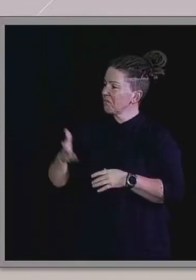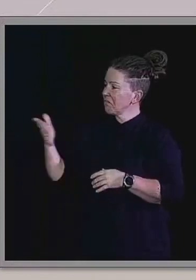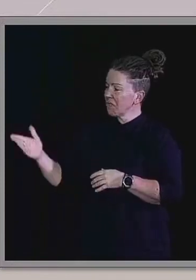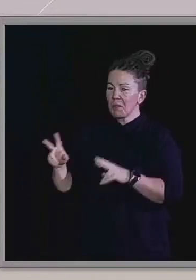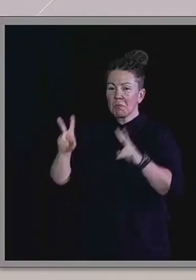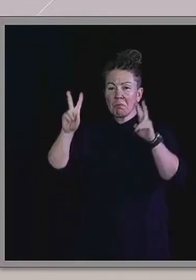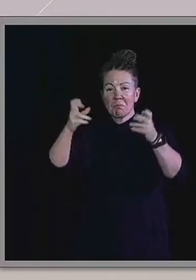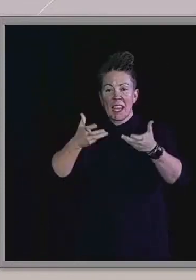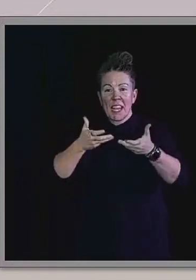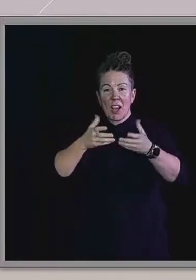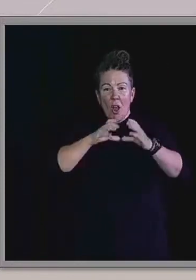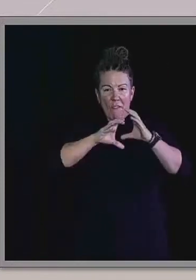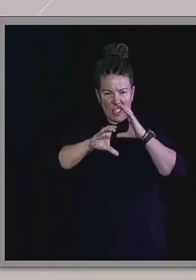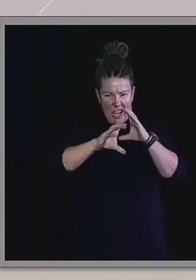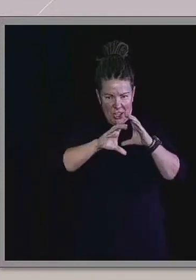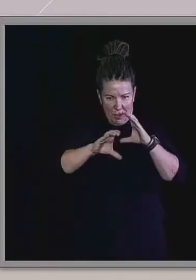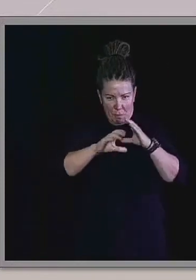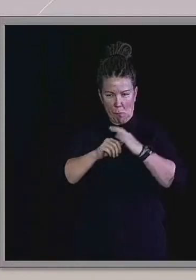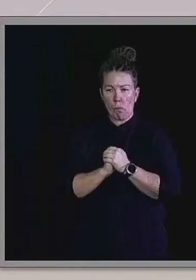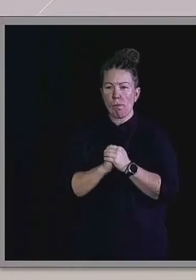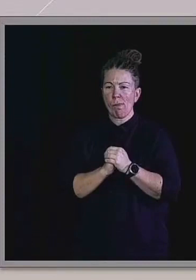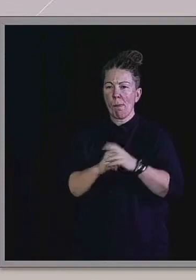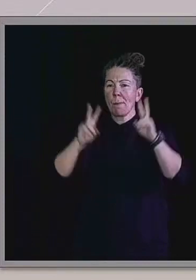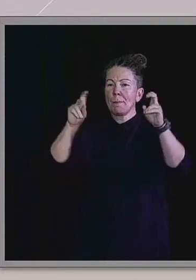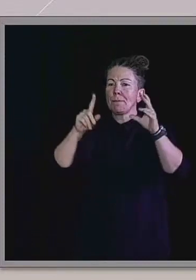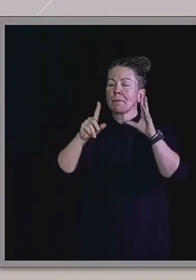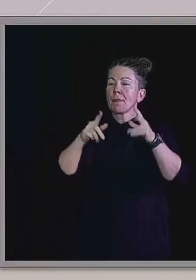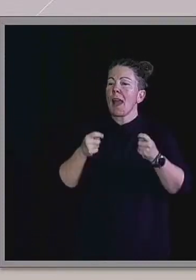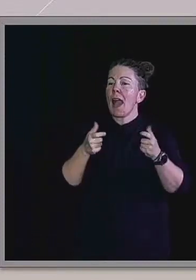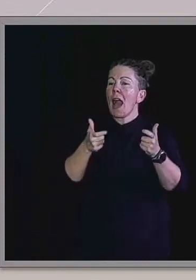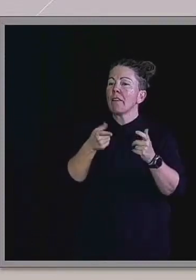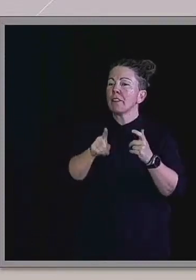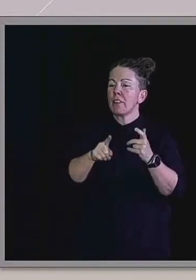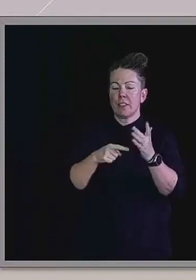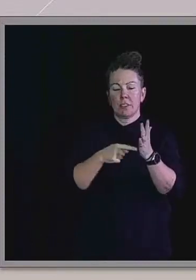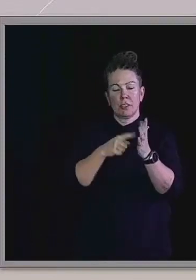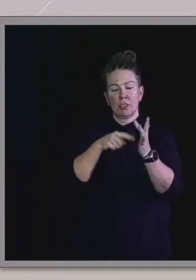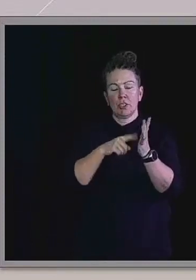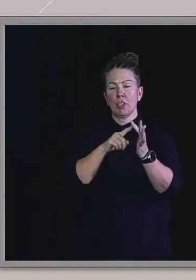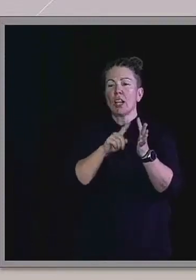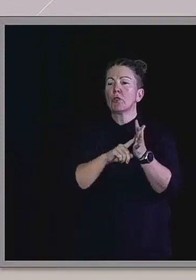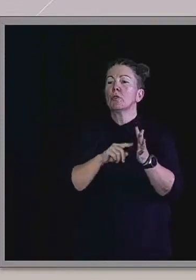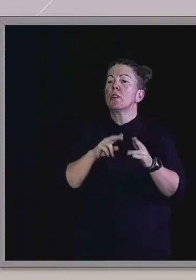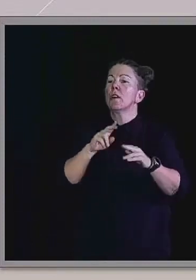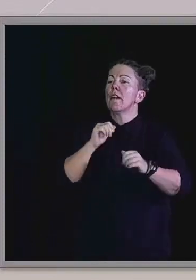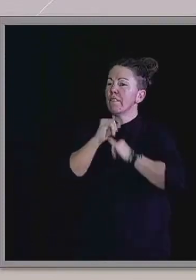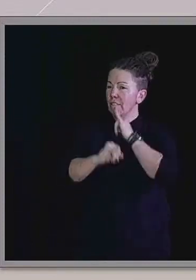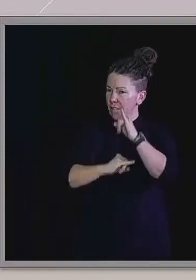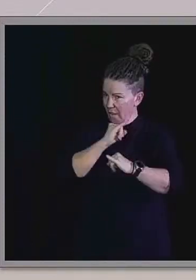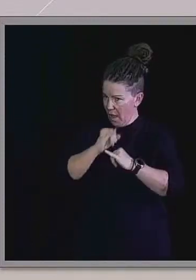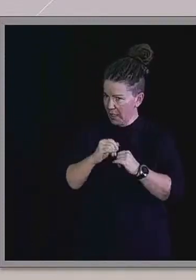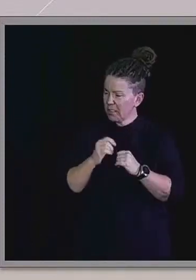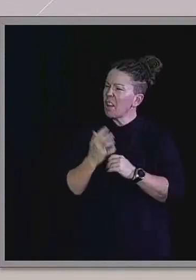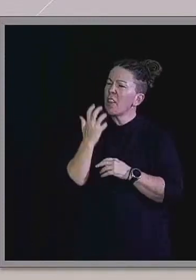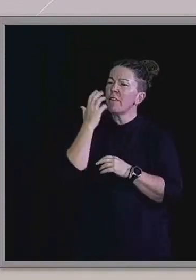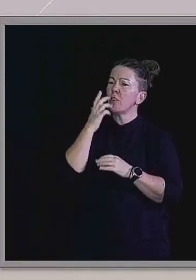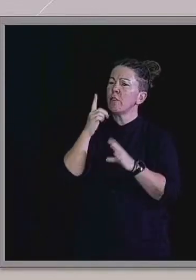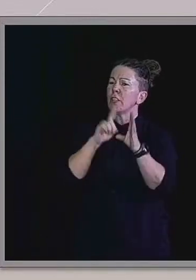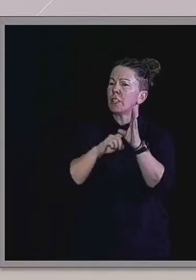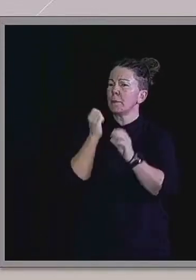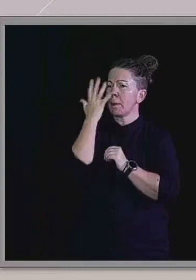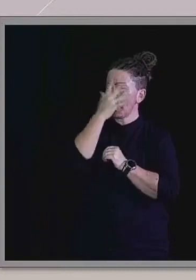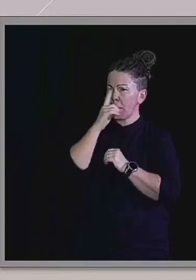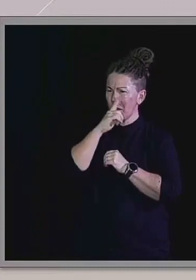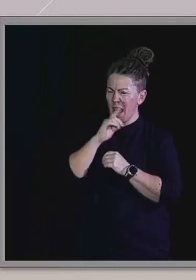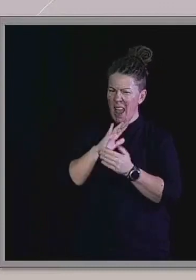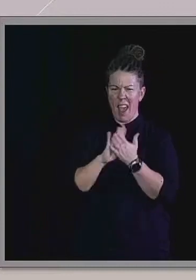Conversation. After the title fight, the future of the Yindjibarndi and the Pilbara. How did the